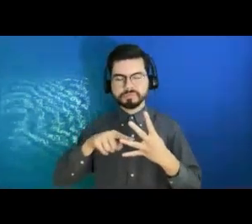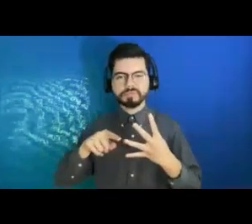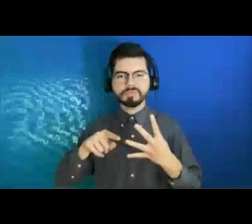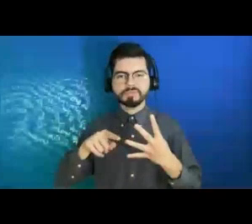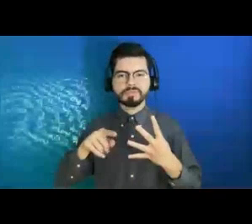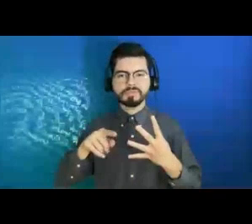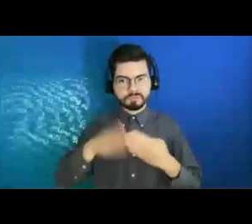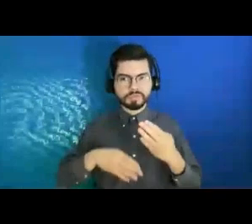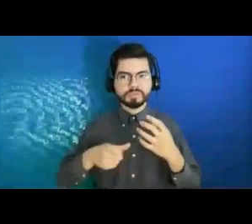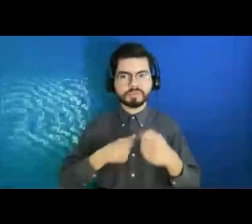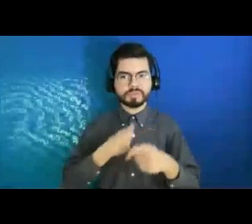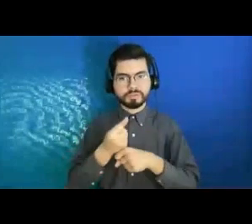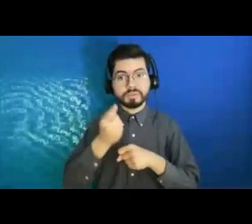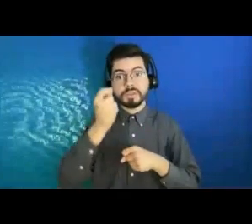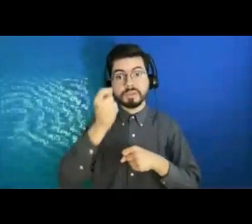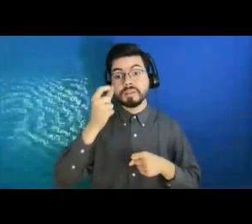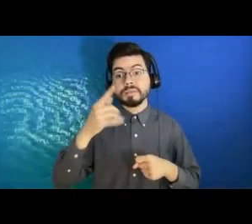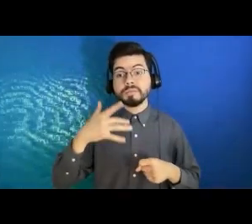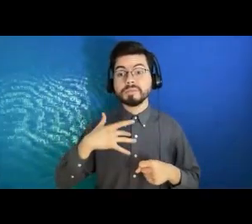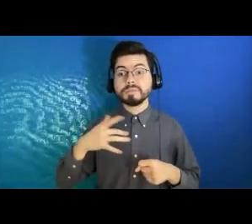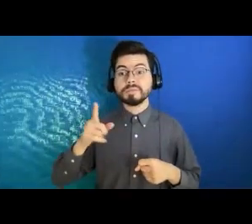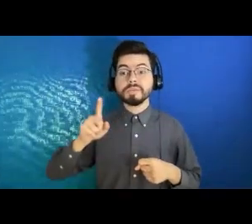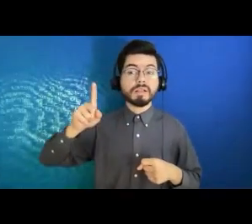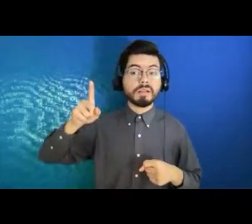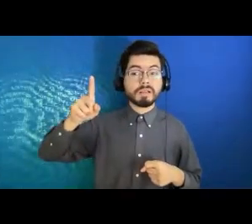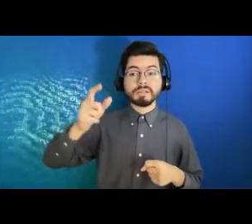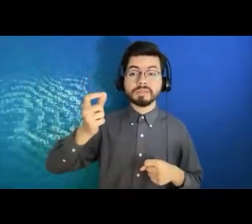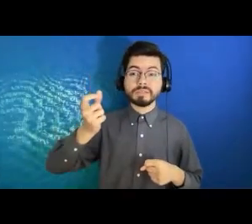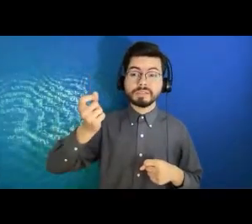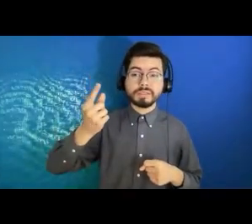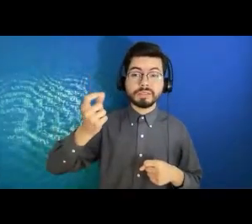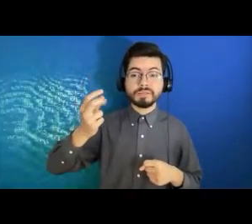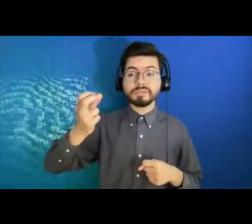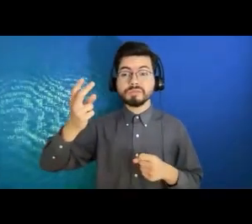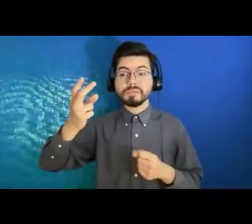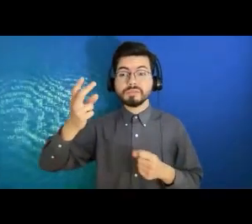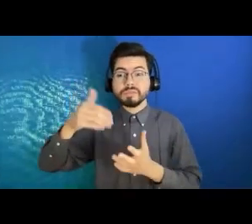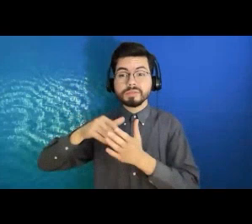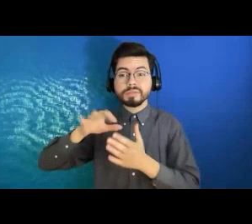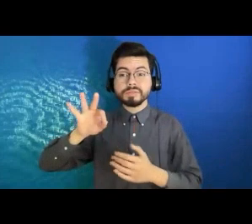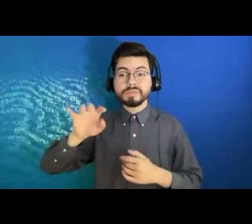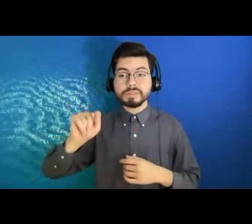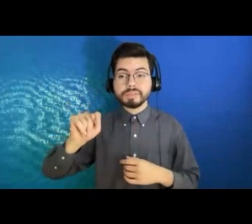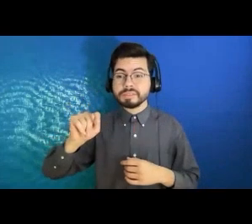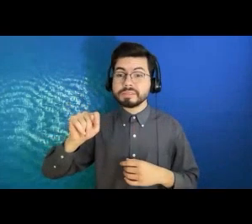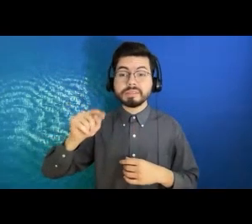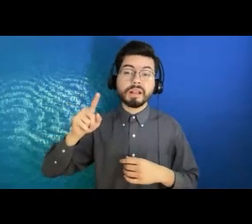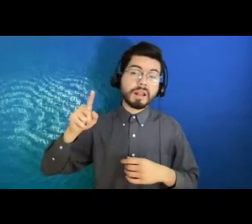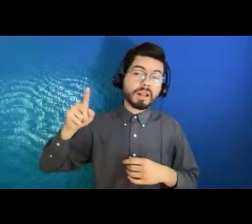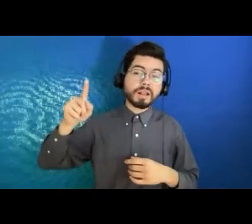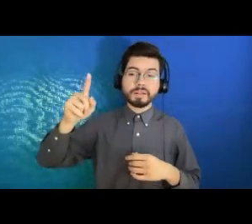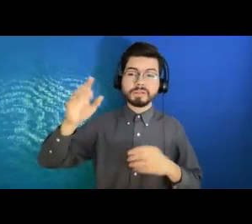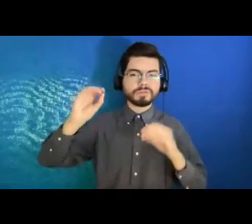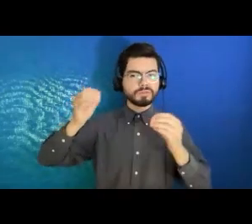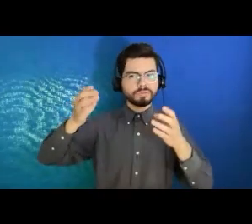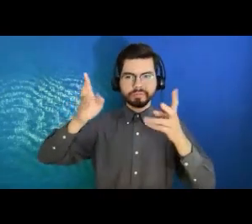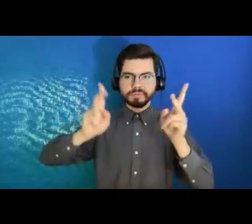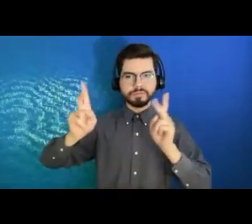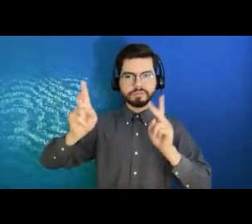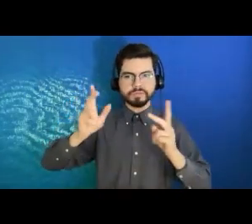locations up 11,000 to 12,000 feet in the mountains. You almost never see it. People person when you're up there. And so it's not only a great food,